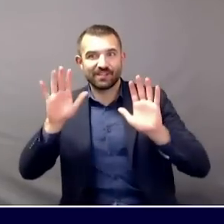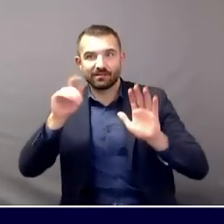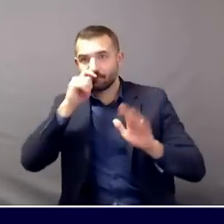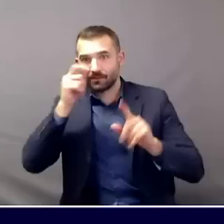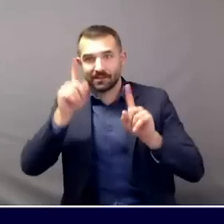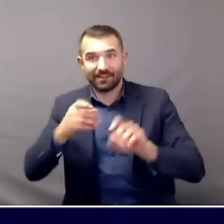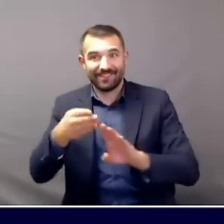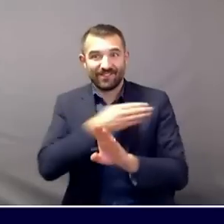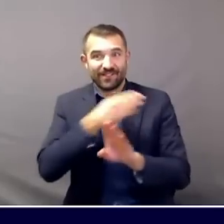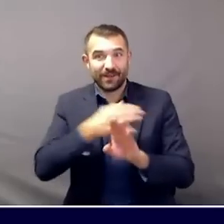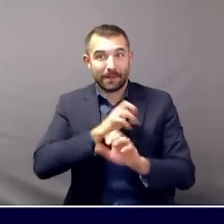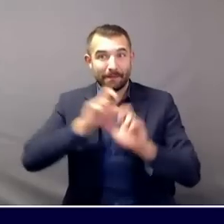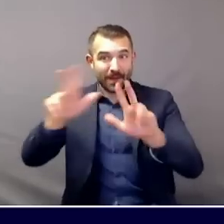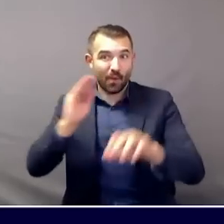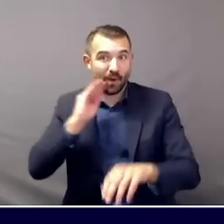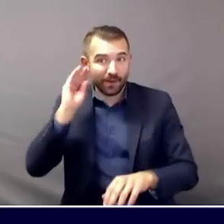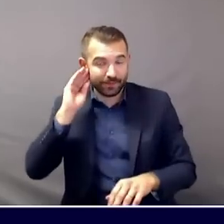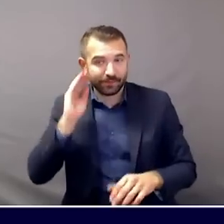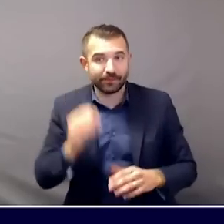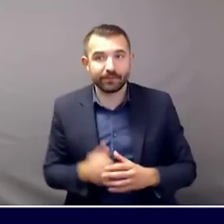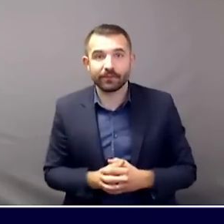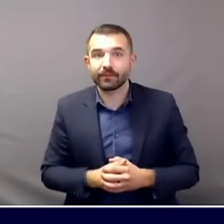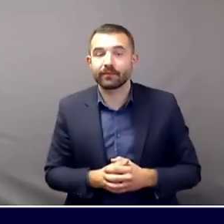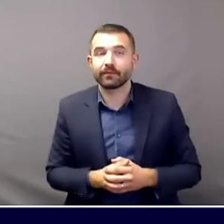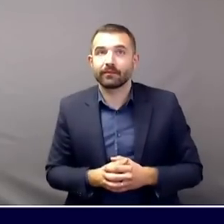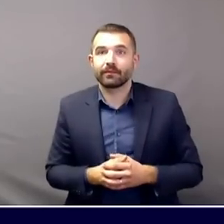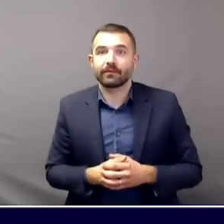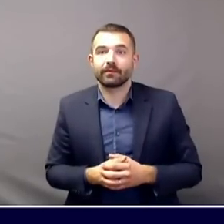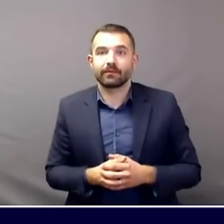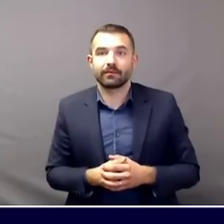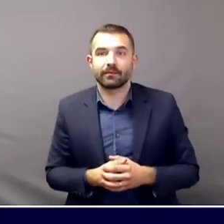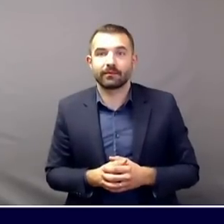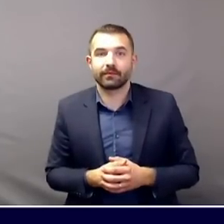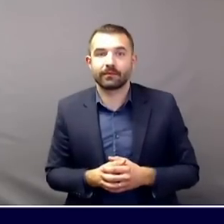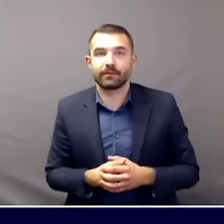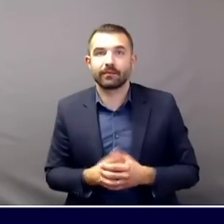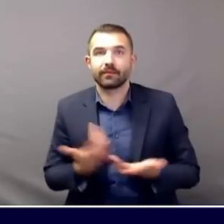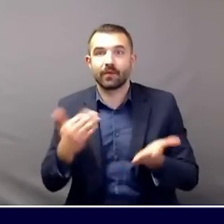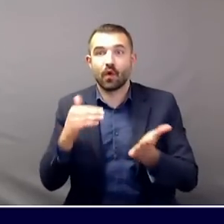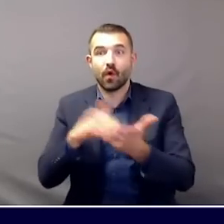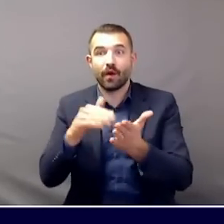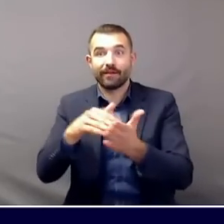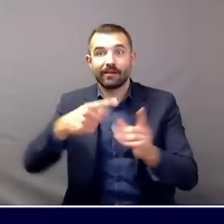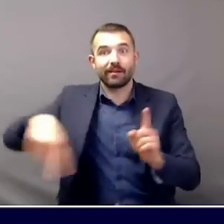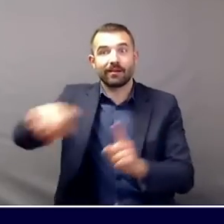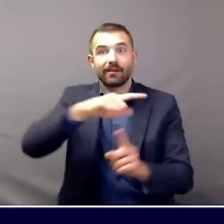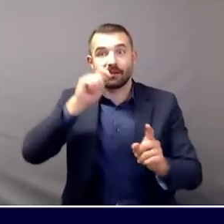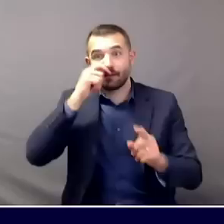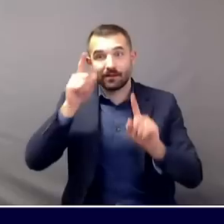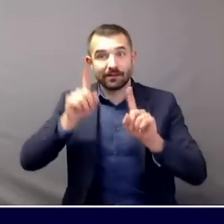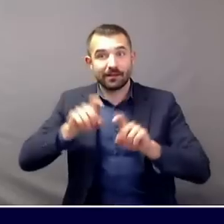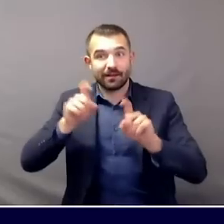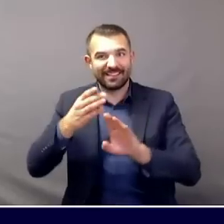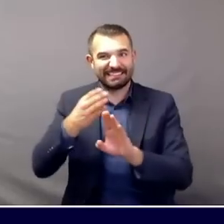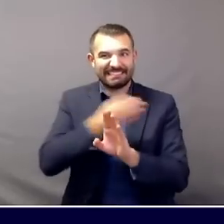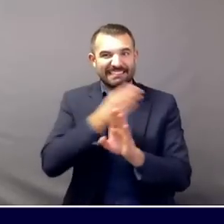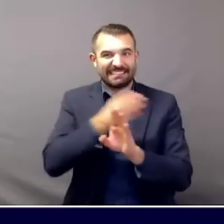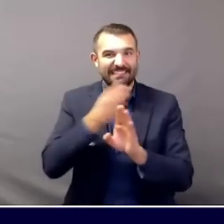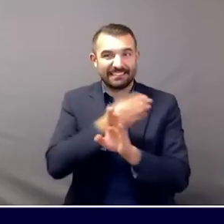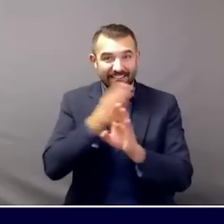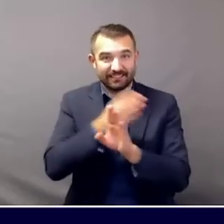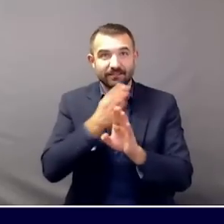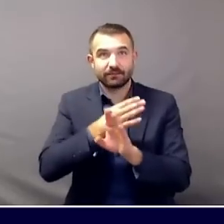education colleges and universities. Many times people are testing not just when they leave where they're going to